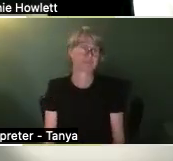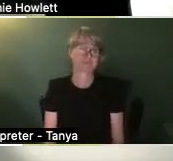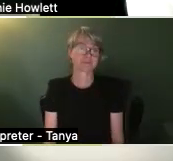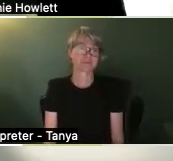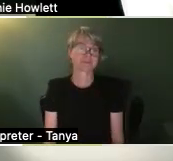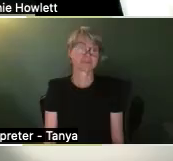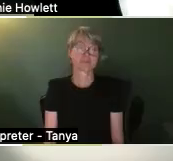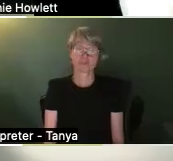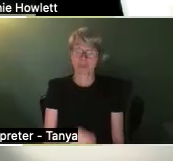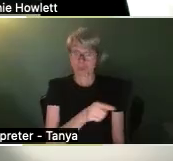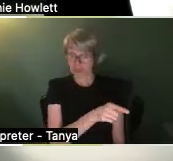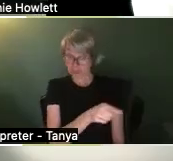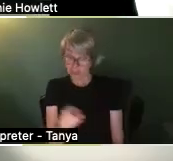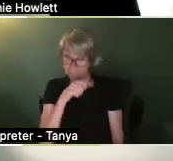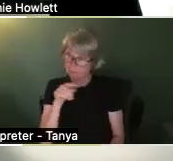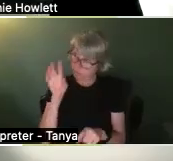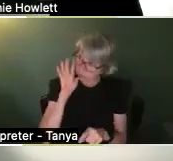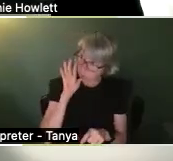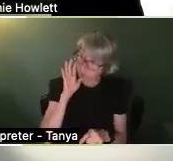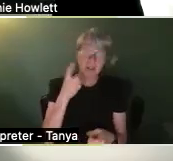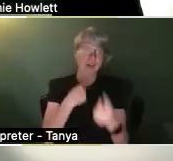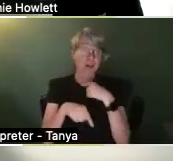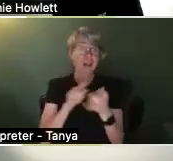People said this is so interesting